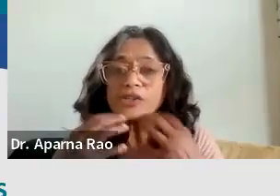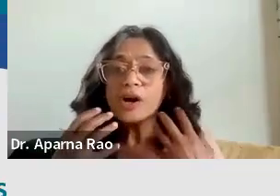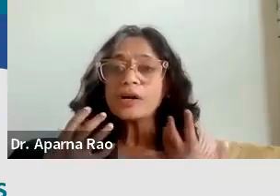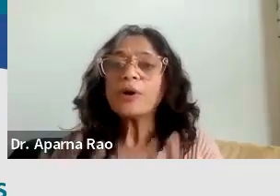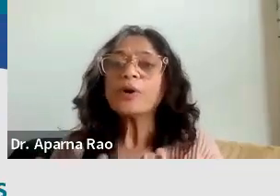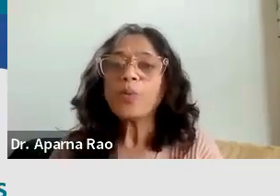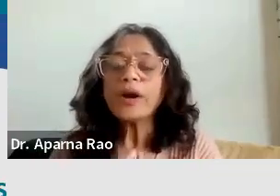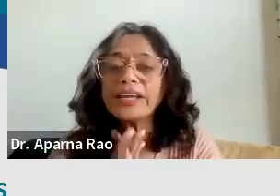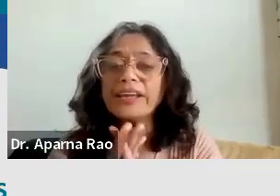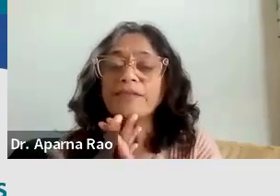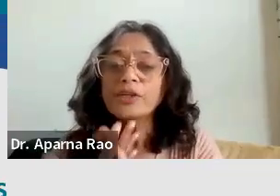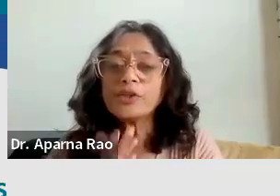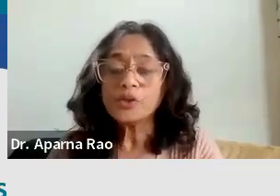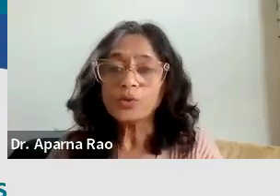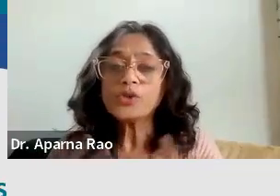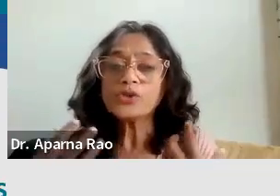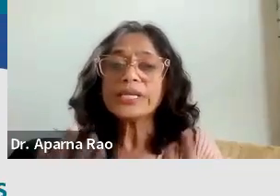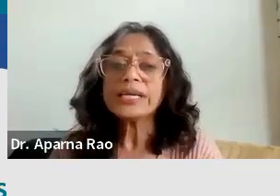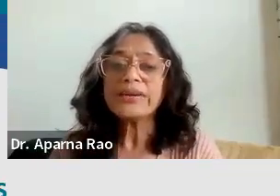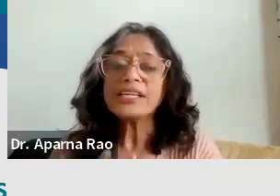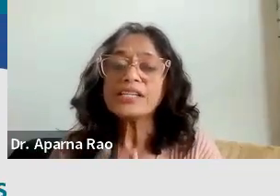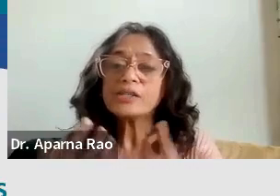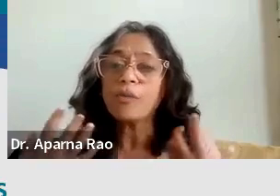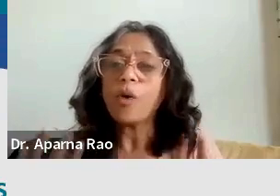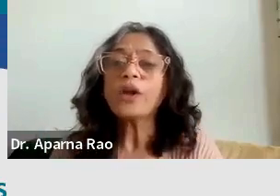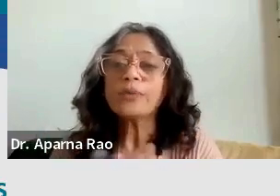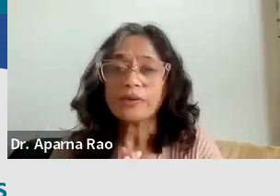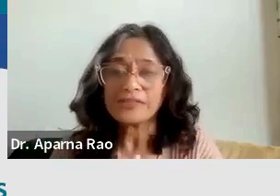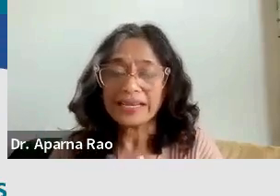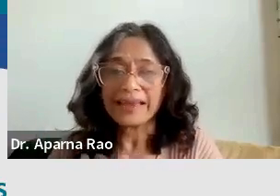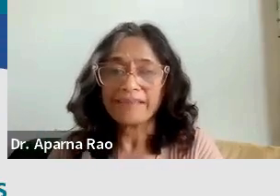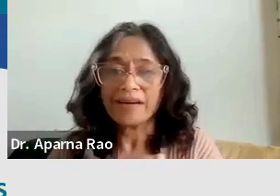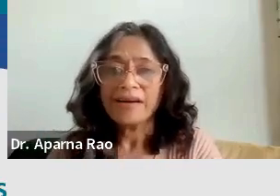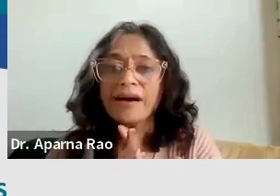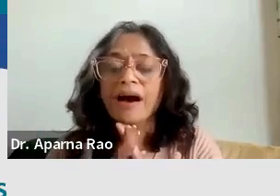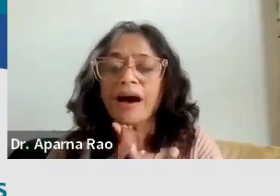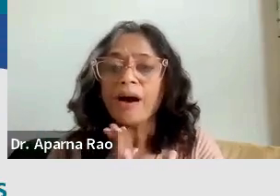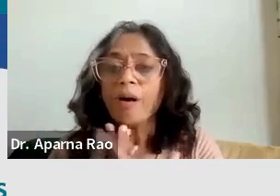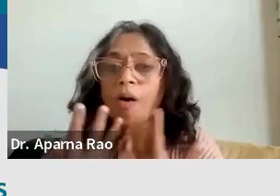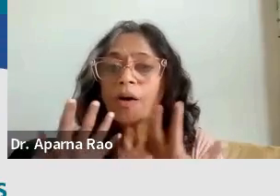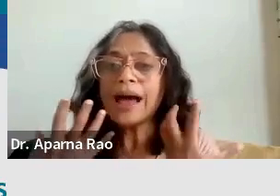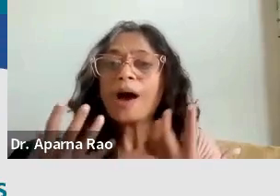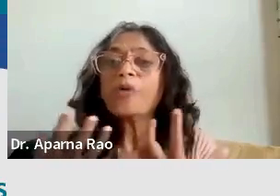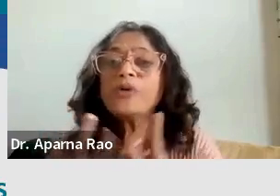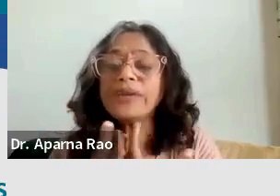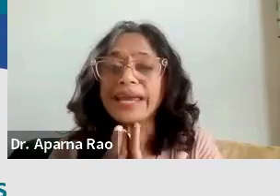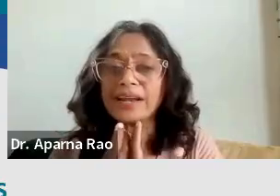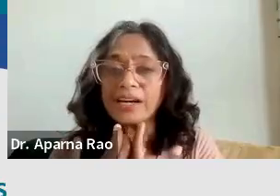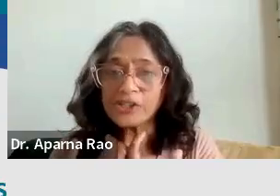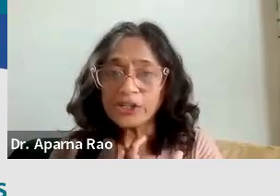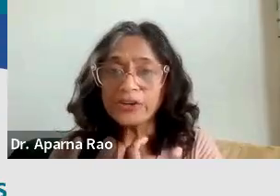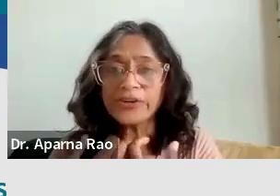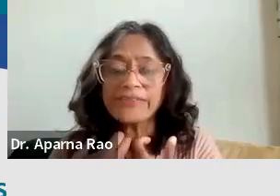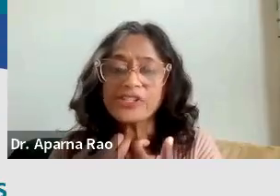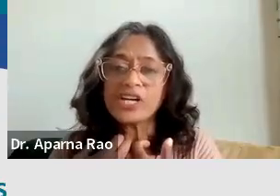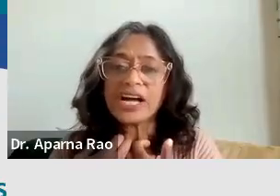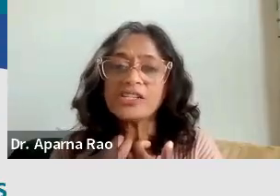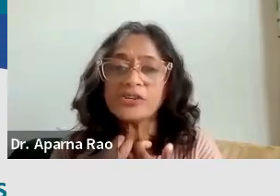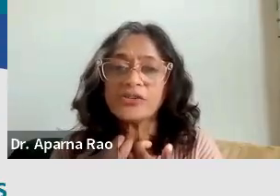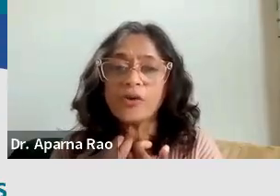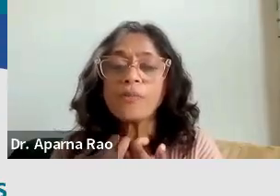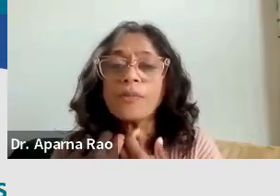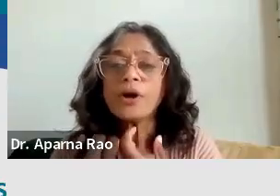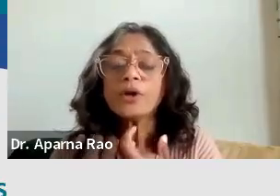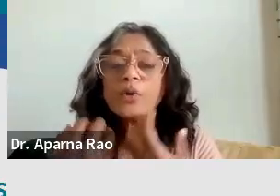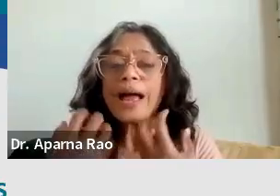So let's talk about what can we do to decrease the volume of saliva, or how do we get our children with